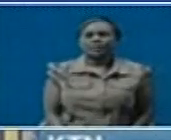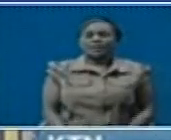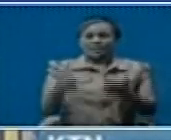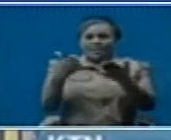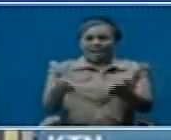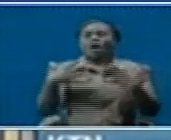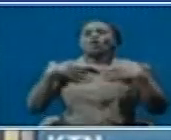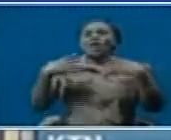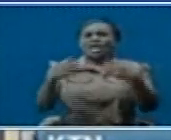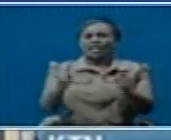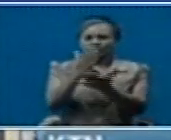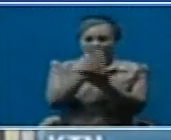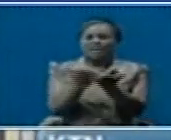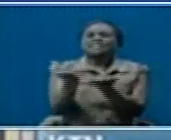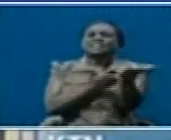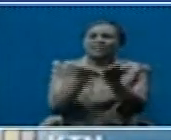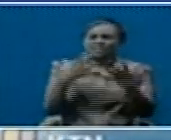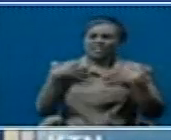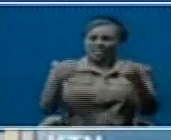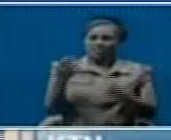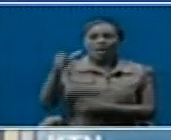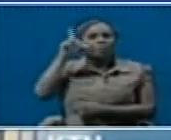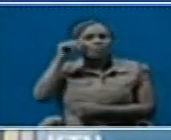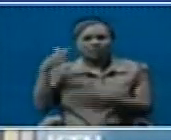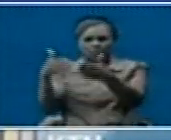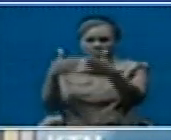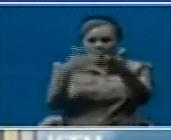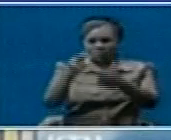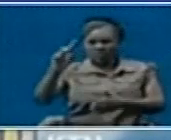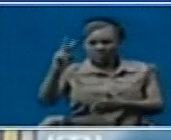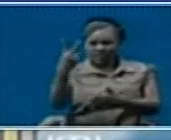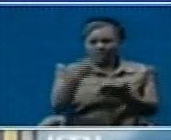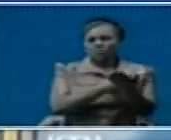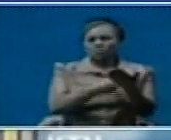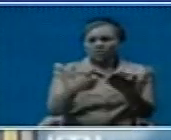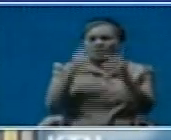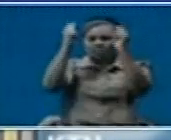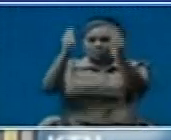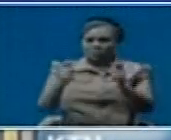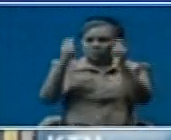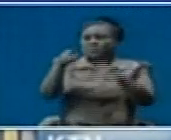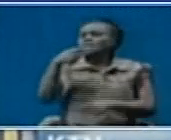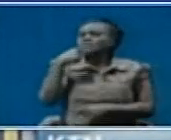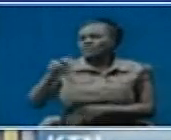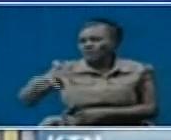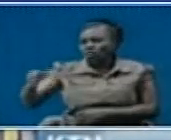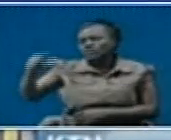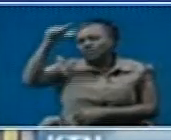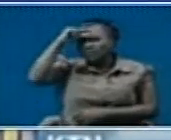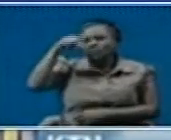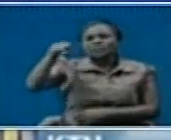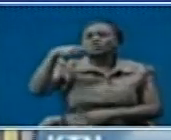to health matters now, and health services in Mombasa County remain paralyzed for the second week. Striking workers say their county government